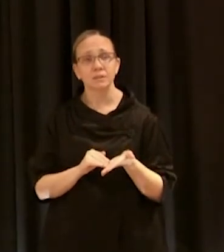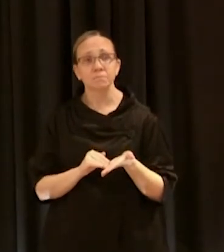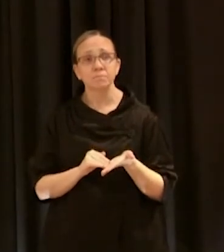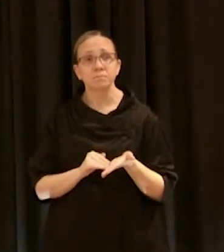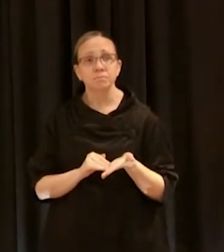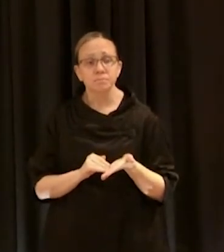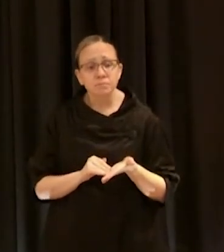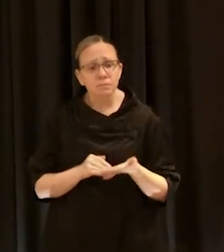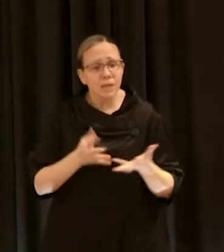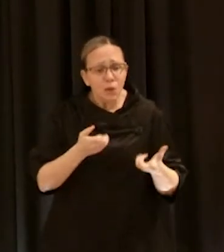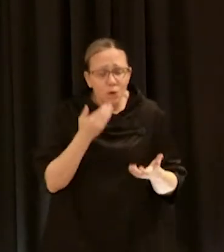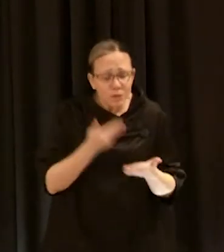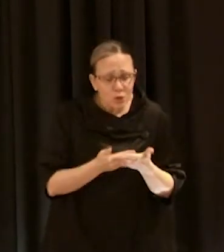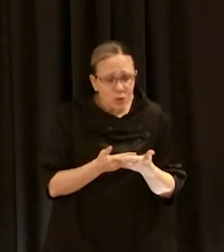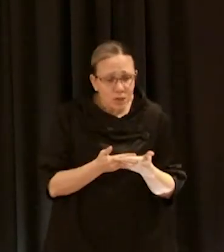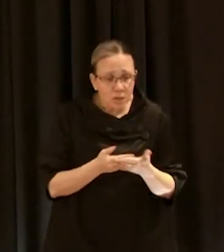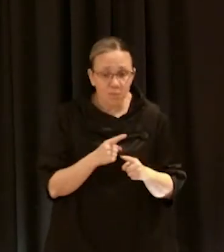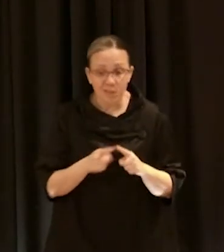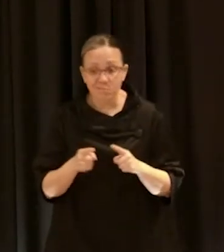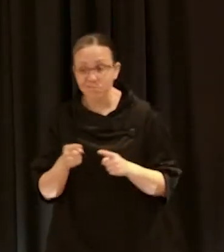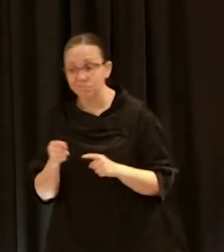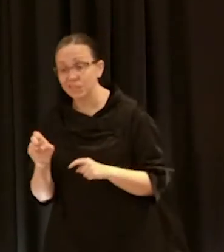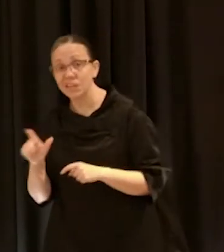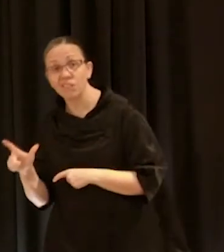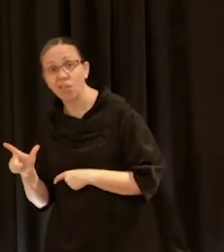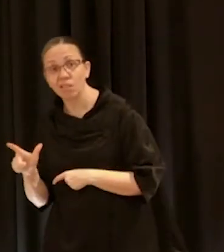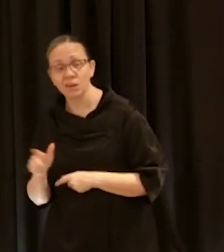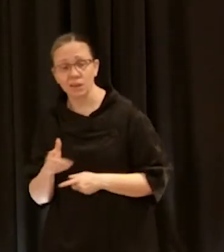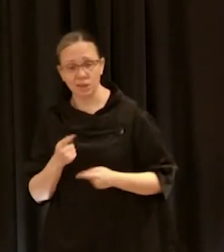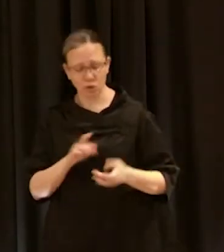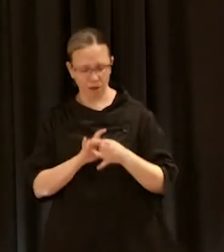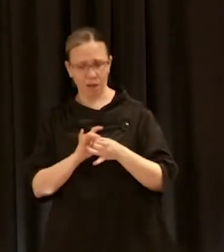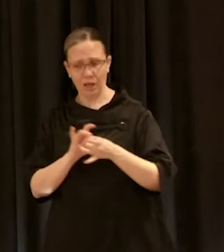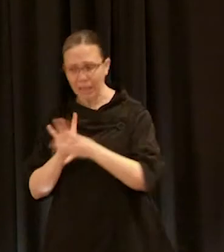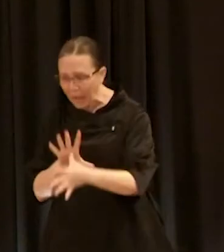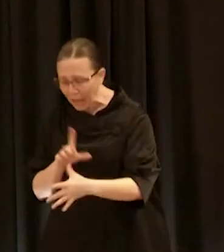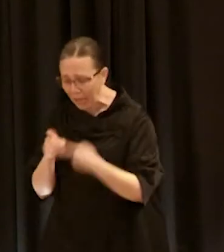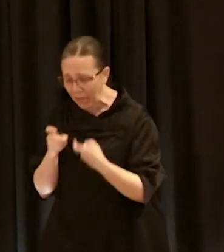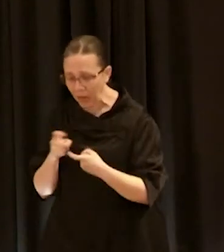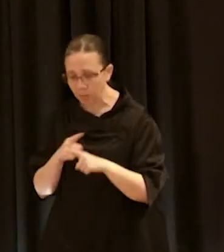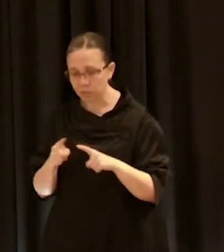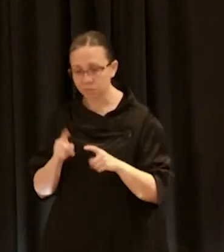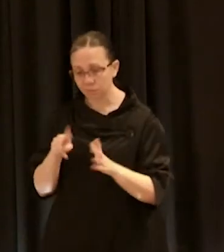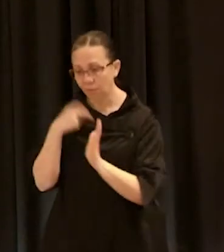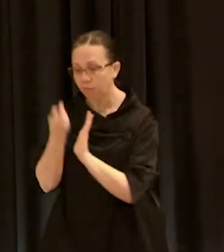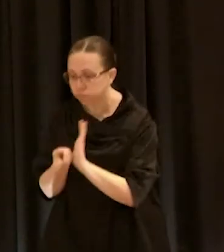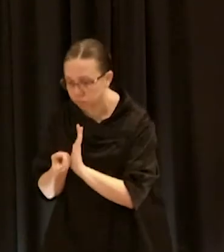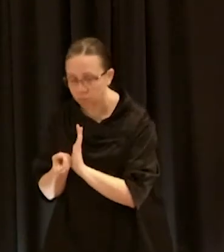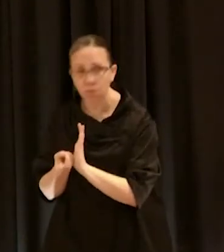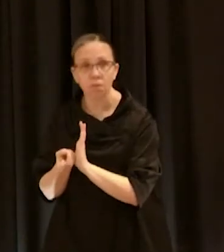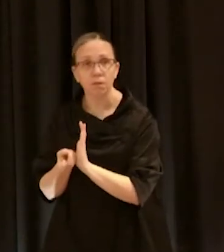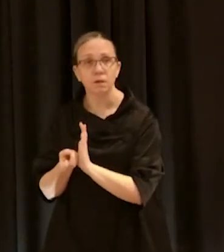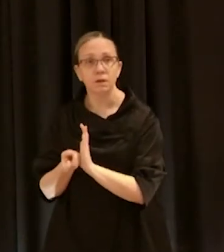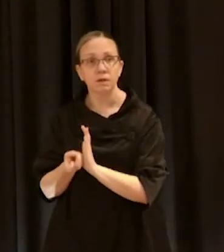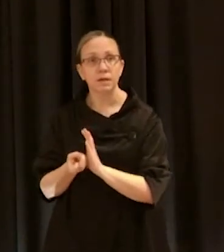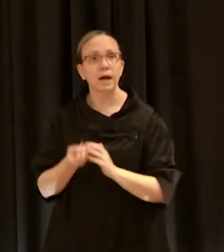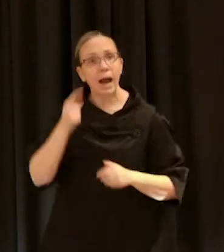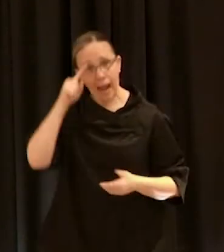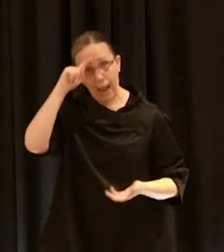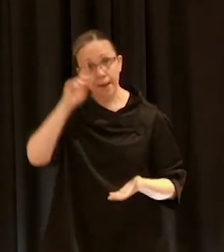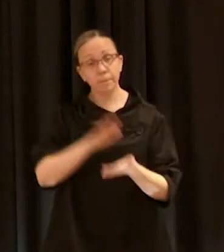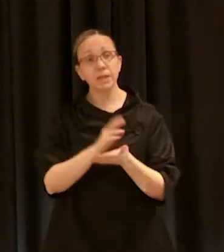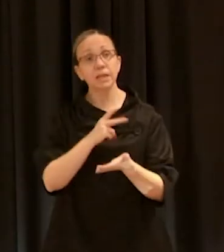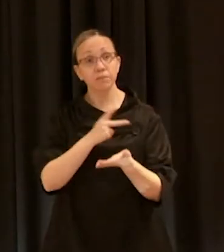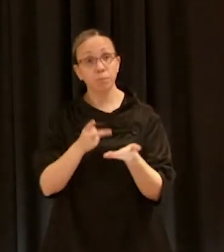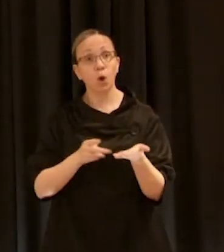He wanted to do good, and he did evil. He tried to get away from evil, and he actually ended up running to it. Now, I believe